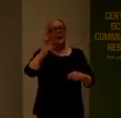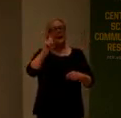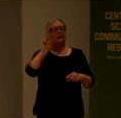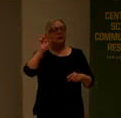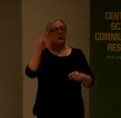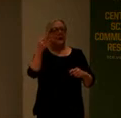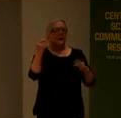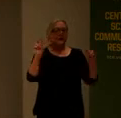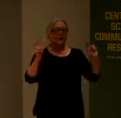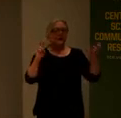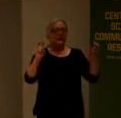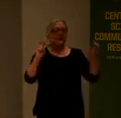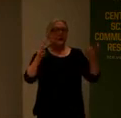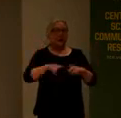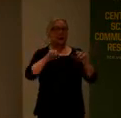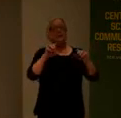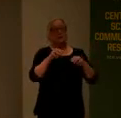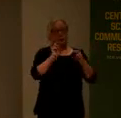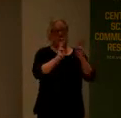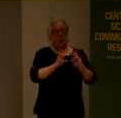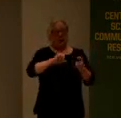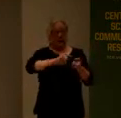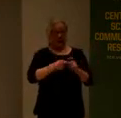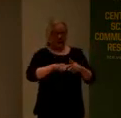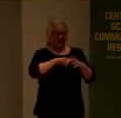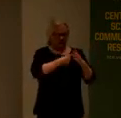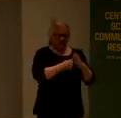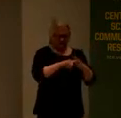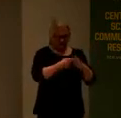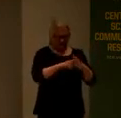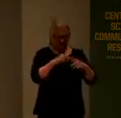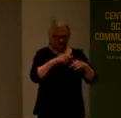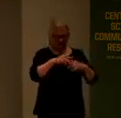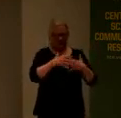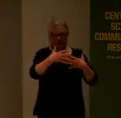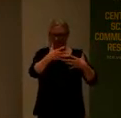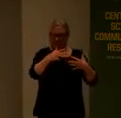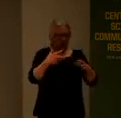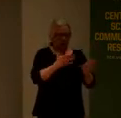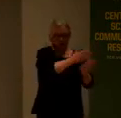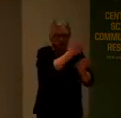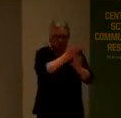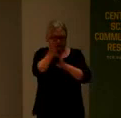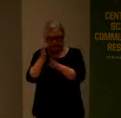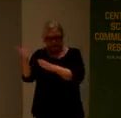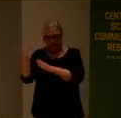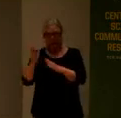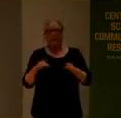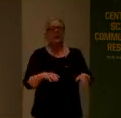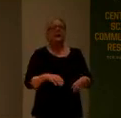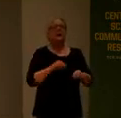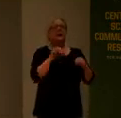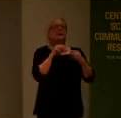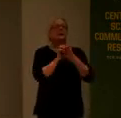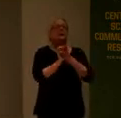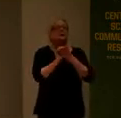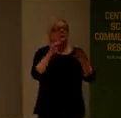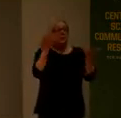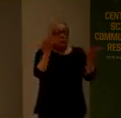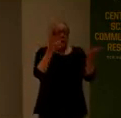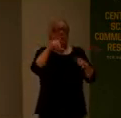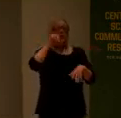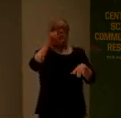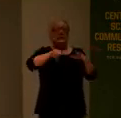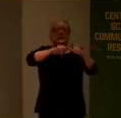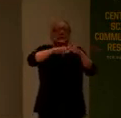climate change is, unfortunately, in its accelerated form, something that people can begin to understand, slapping them across